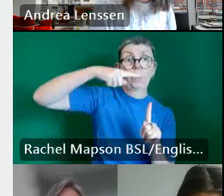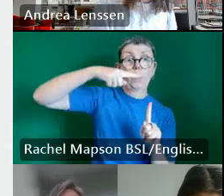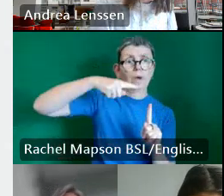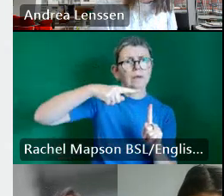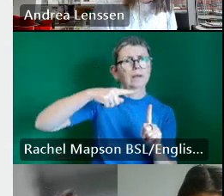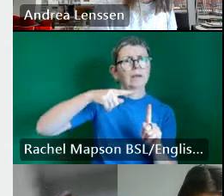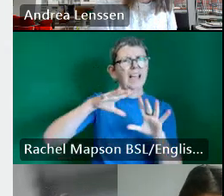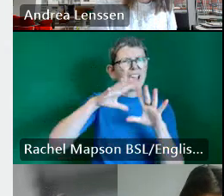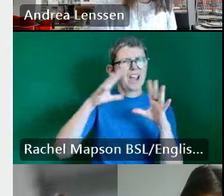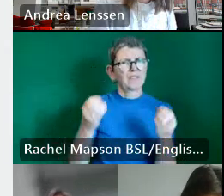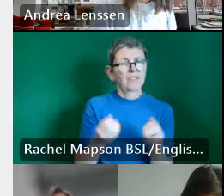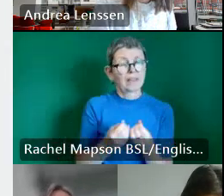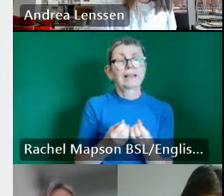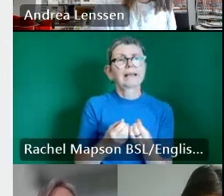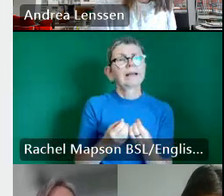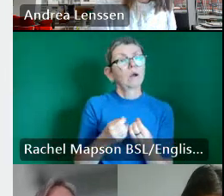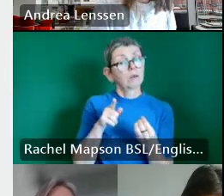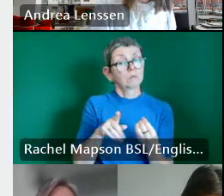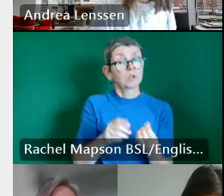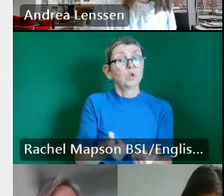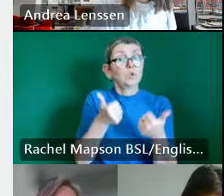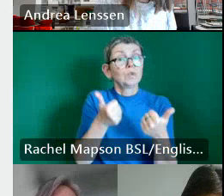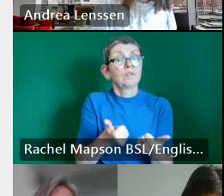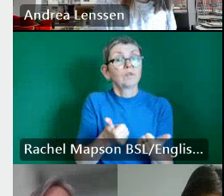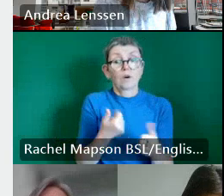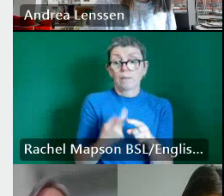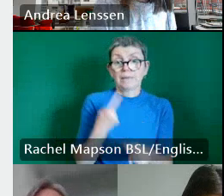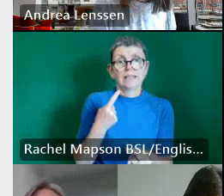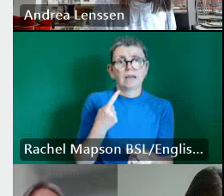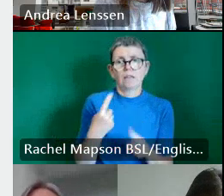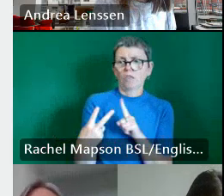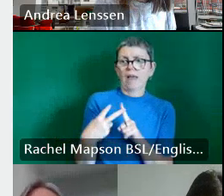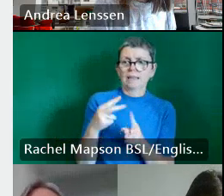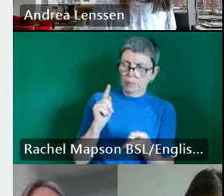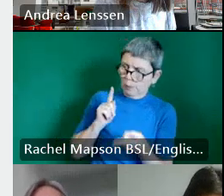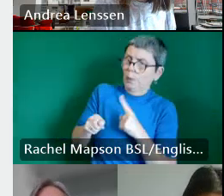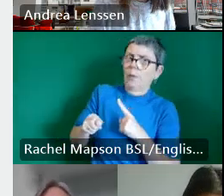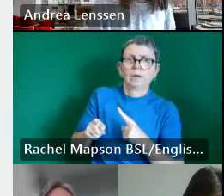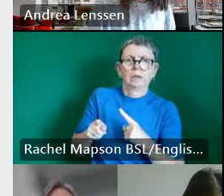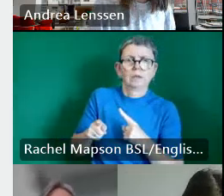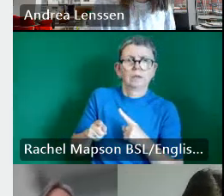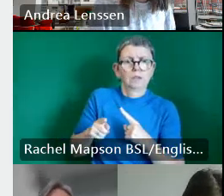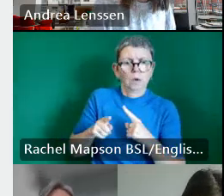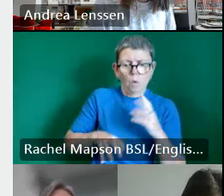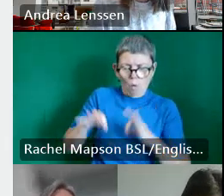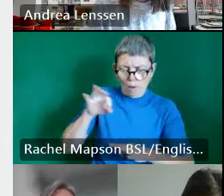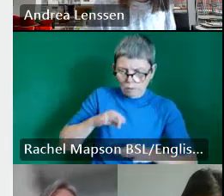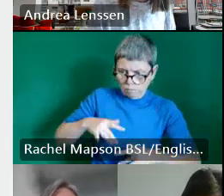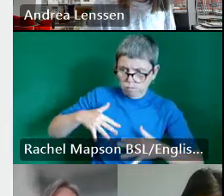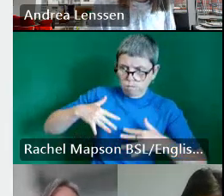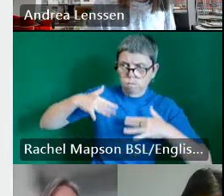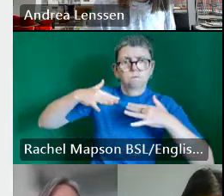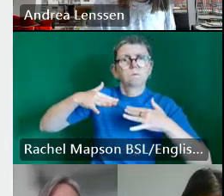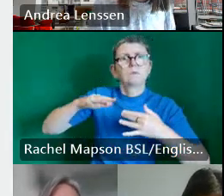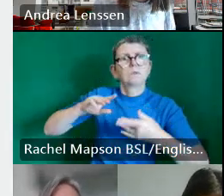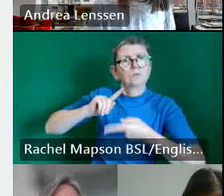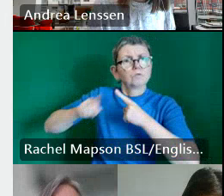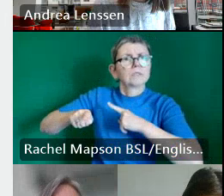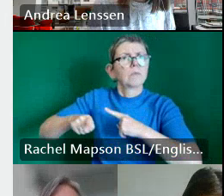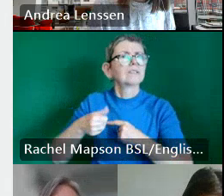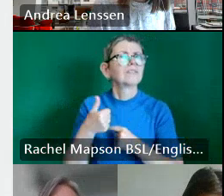deal with an immediate threat, which is perfectly normal for your hormones to increase in stressful environments to deal with the